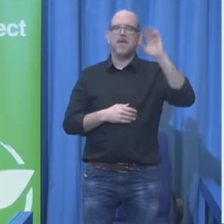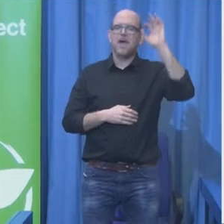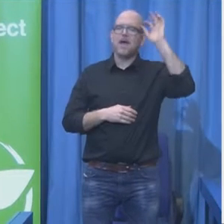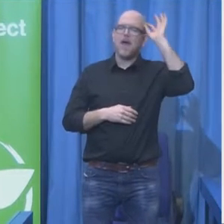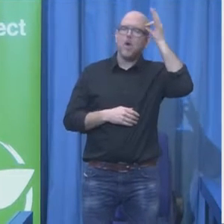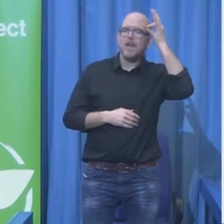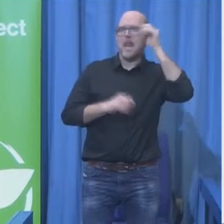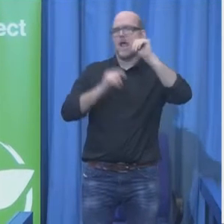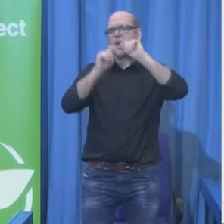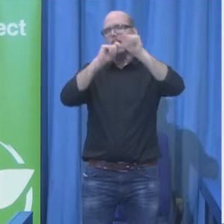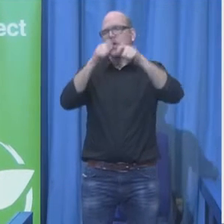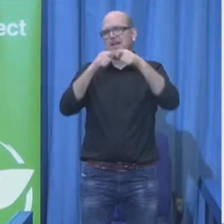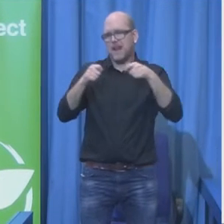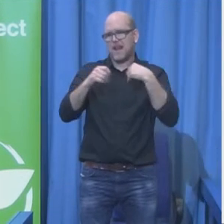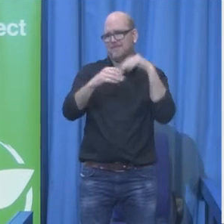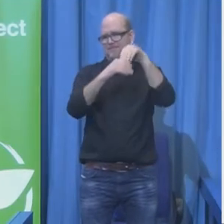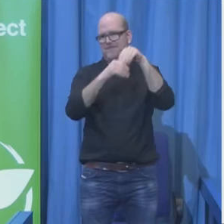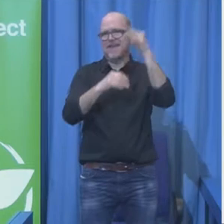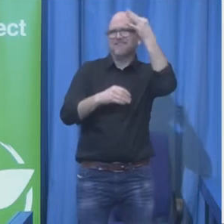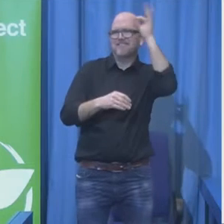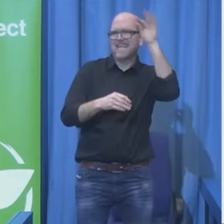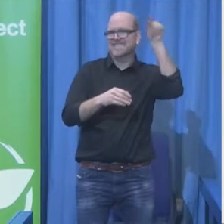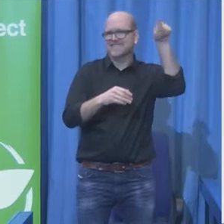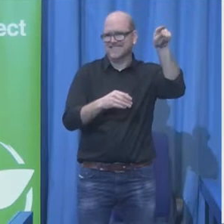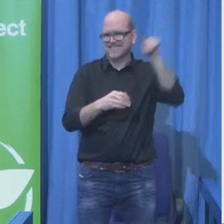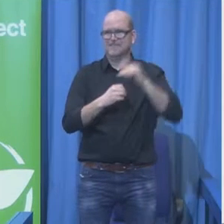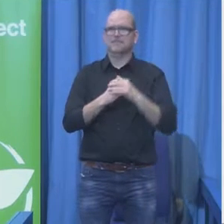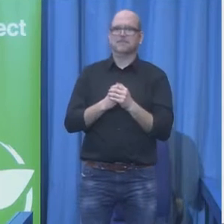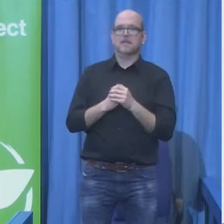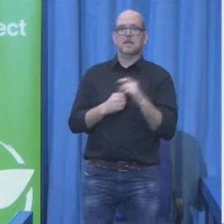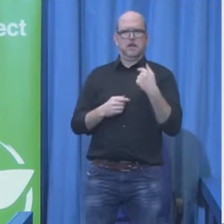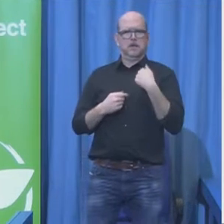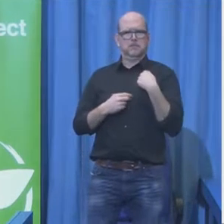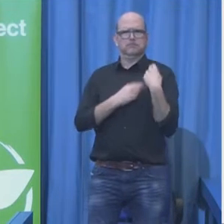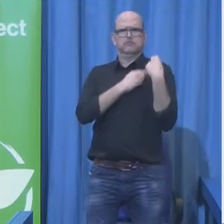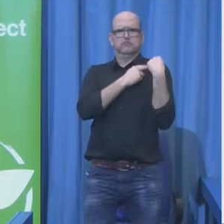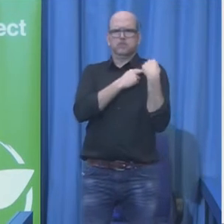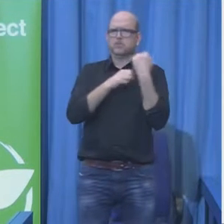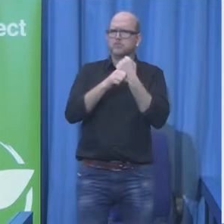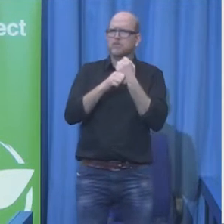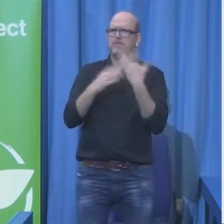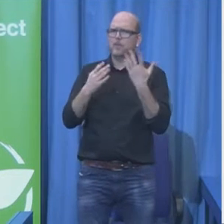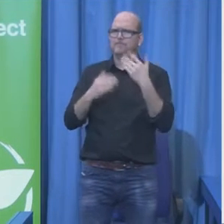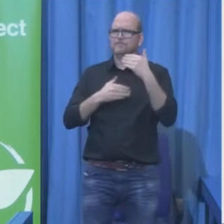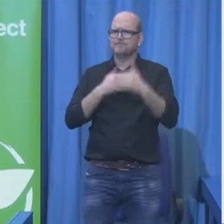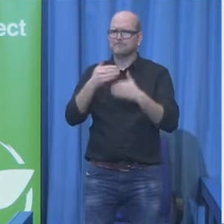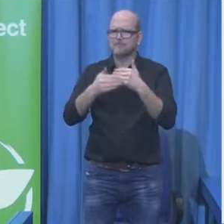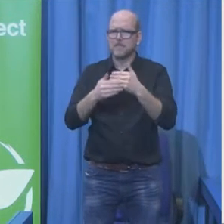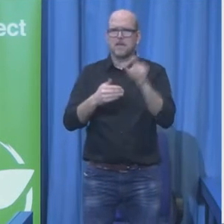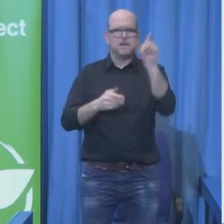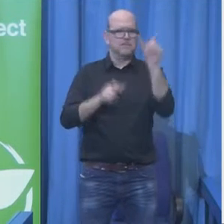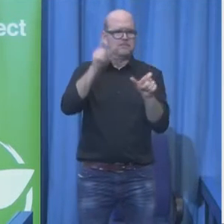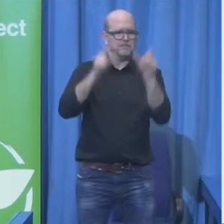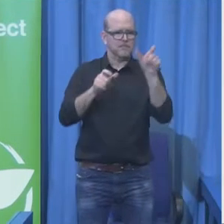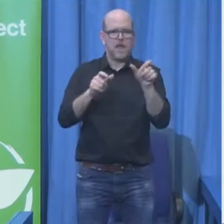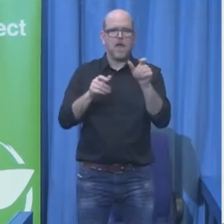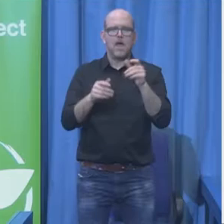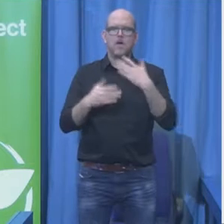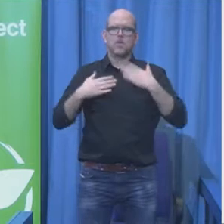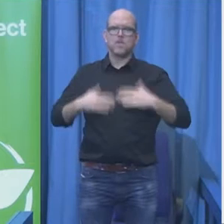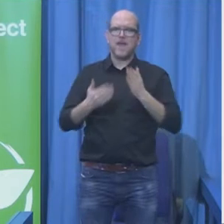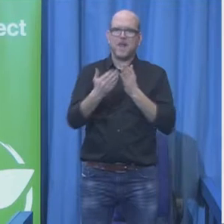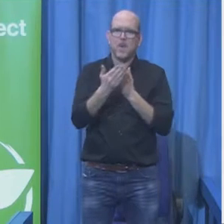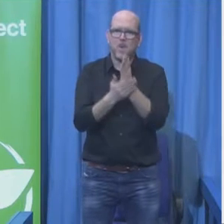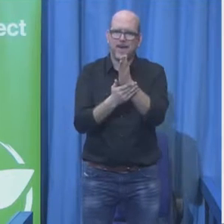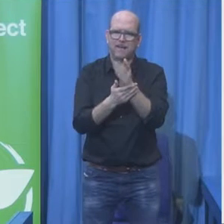monitors the implementation of human rights for all, including for persons with disabilities. Persons with disabilities are entitled